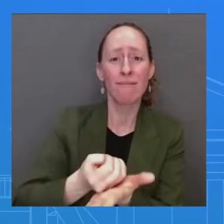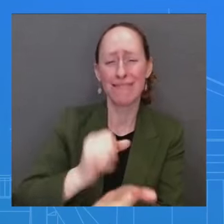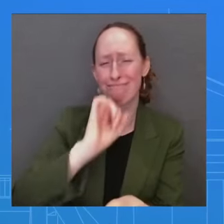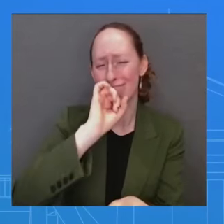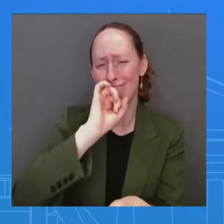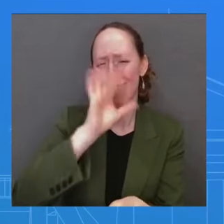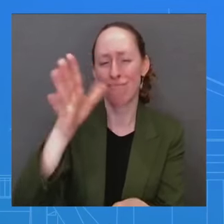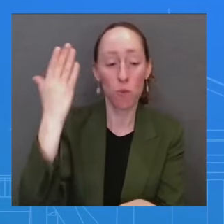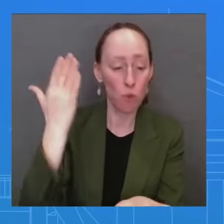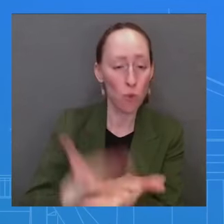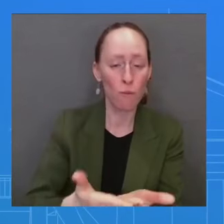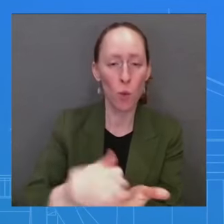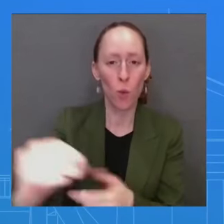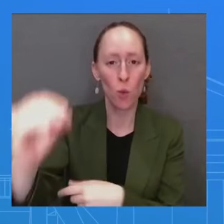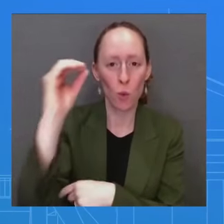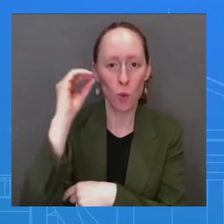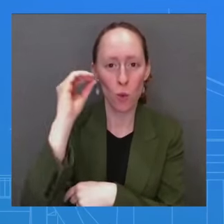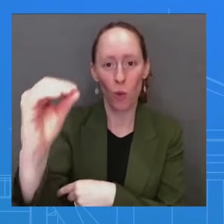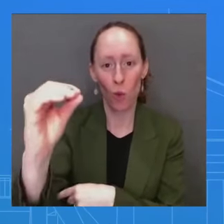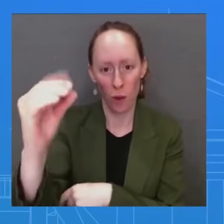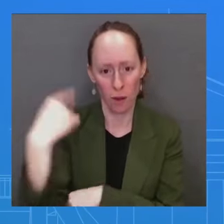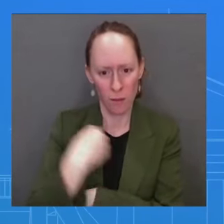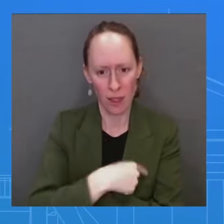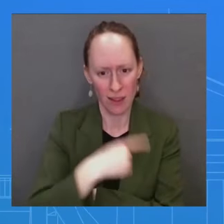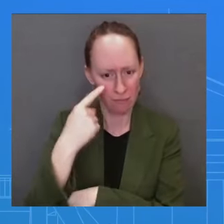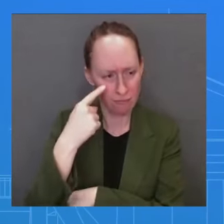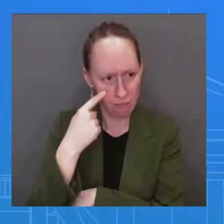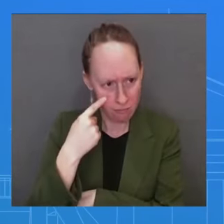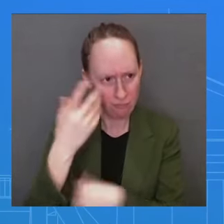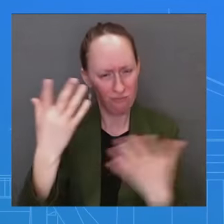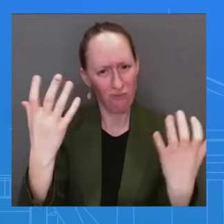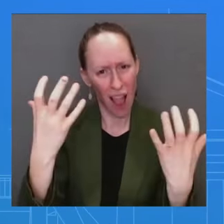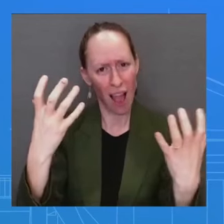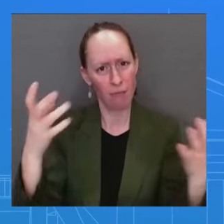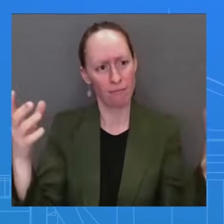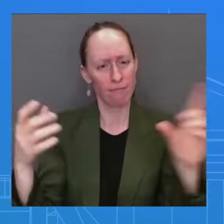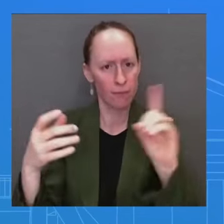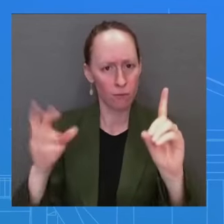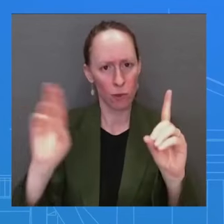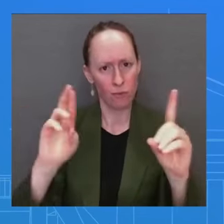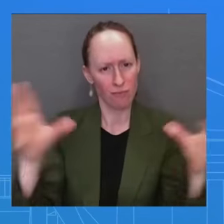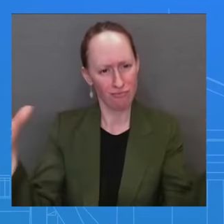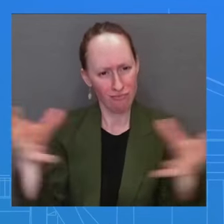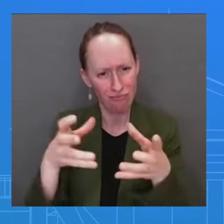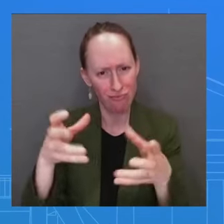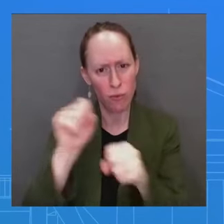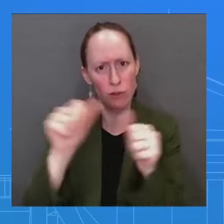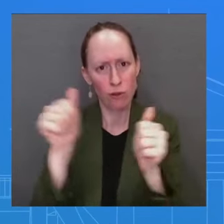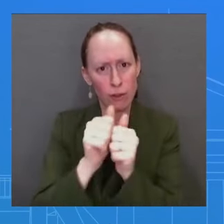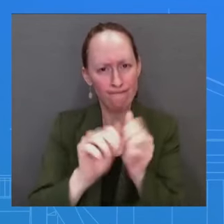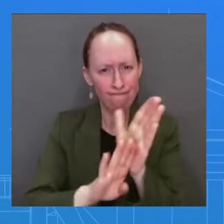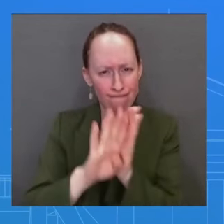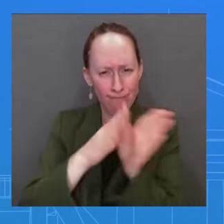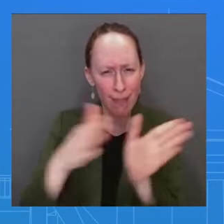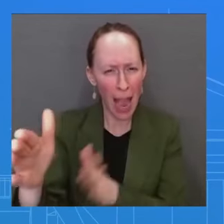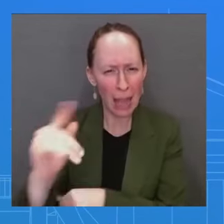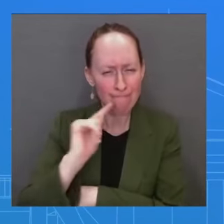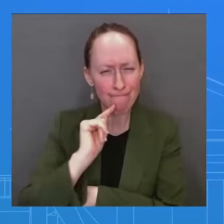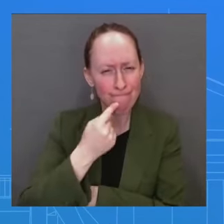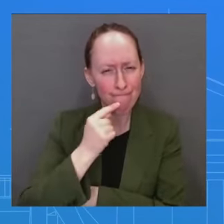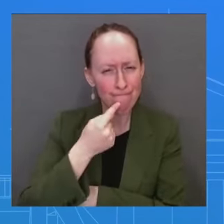way. And that's what we're trying to do as it relates to the border security in the Senate, right? We're trying to do that in a bipartisan way. That's why the president